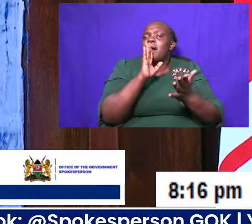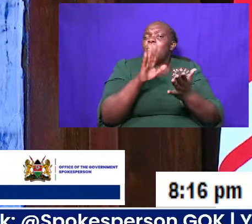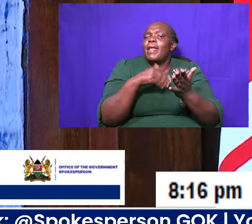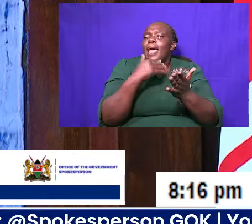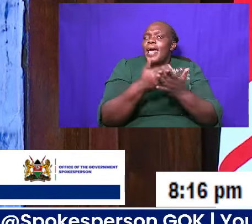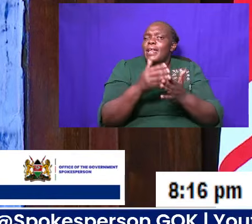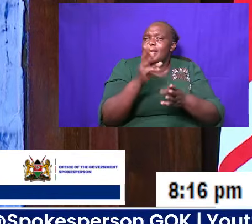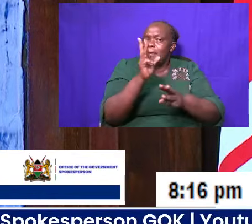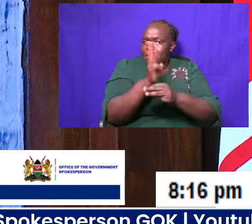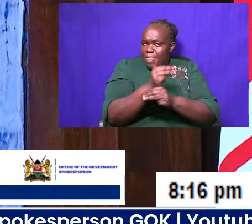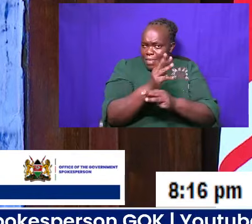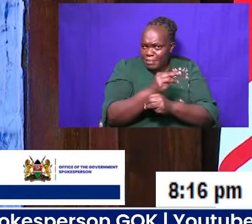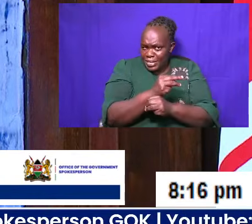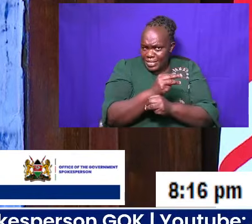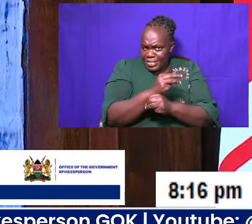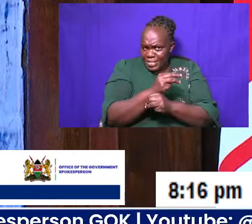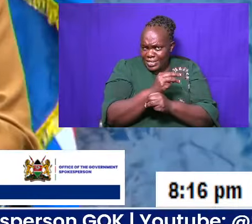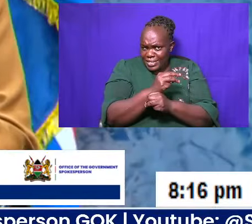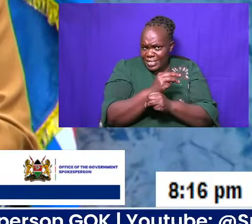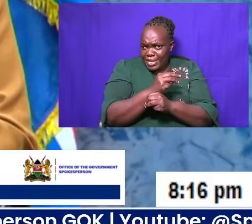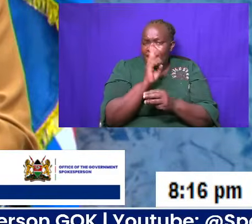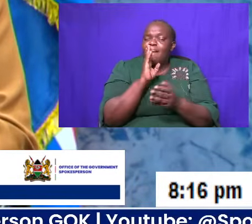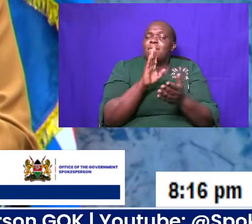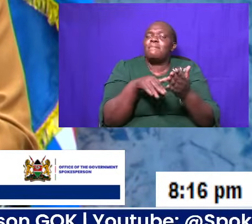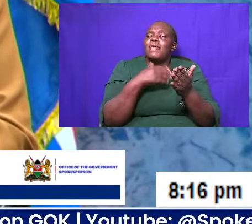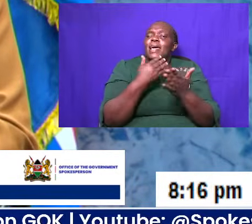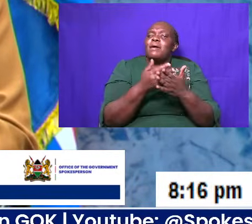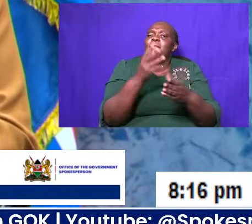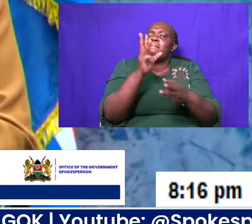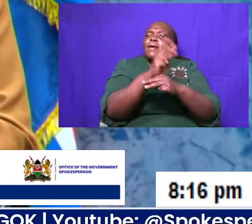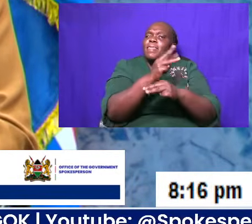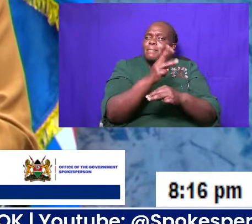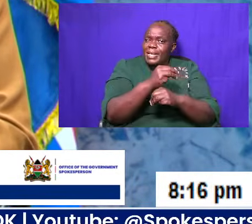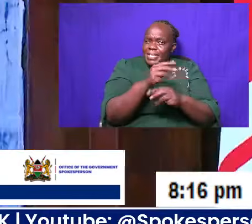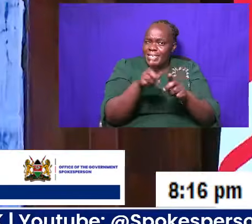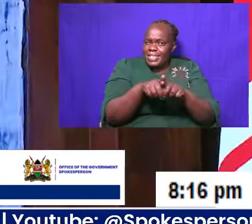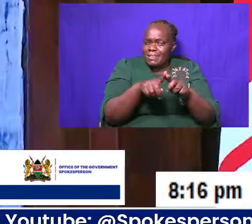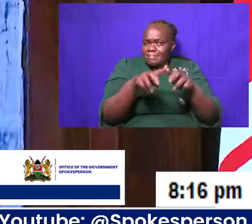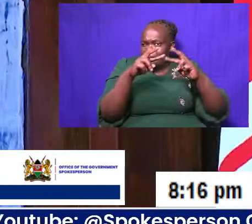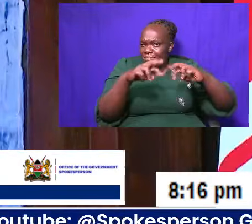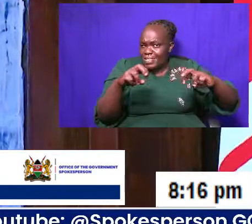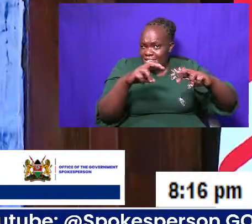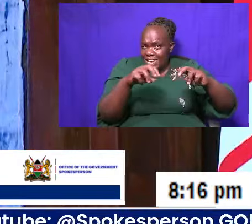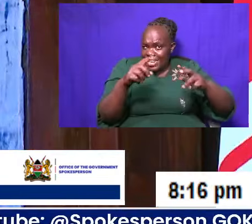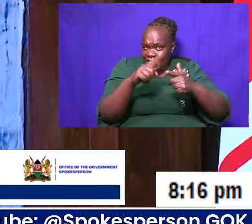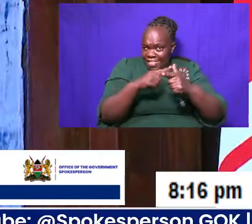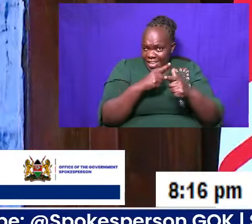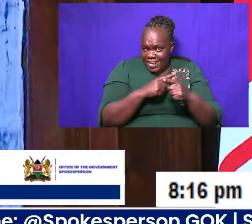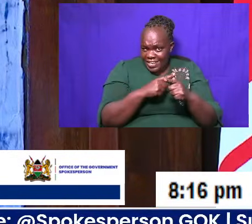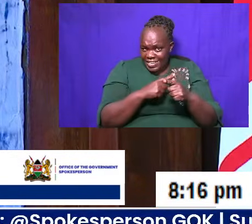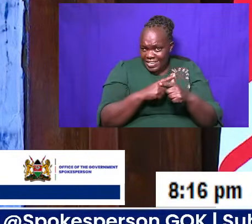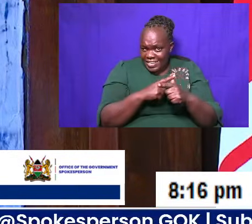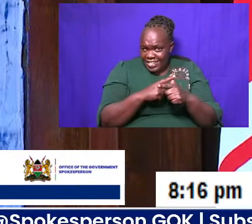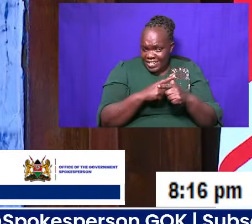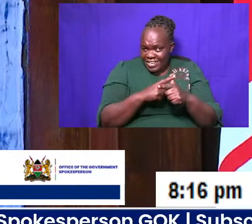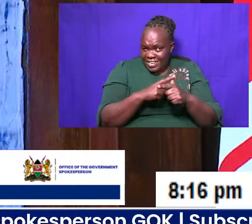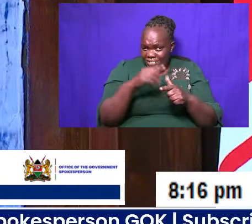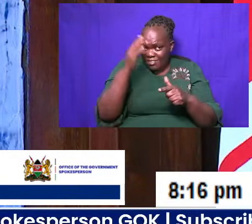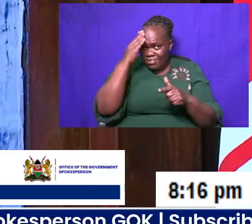mathematics. Applied mathematics for my master's. That was my research then. Was You